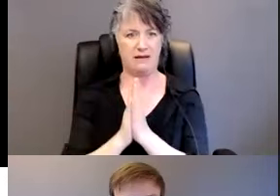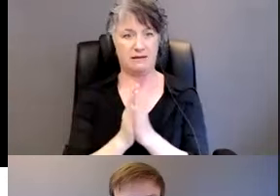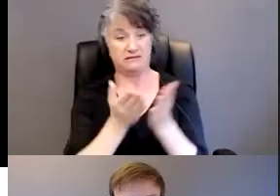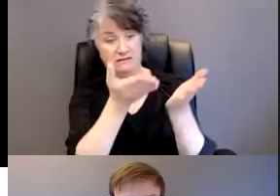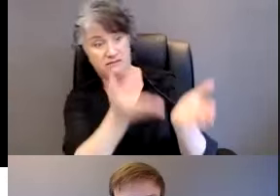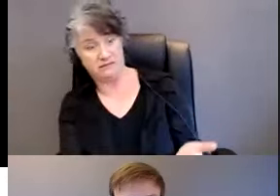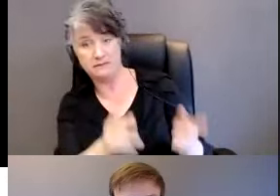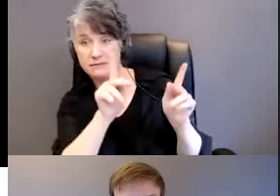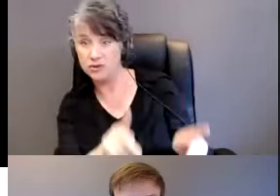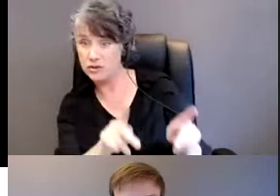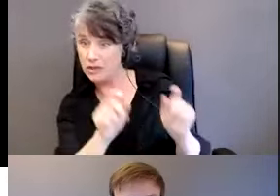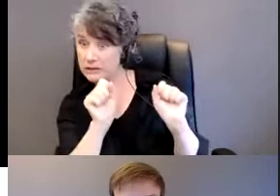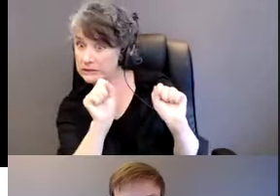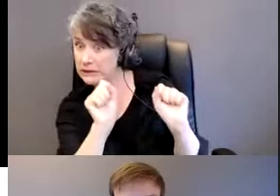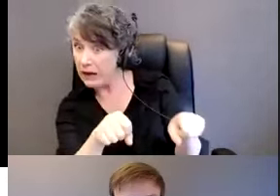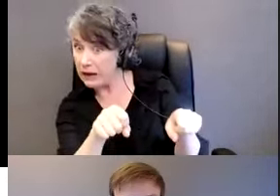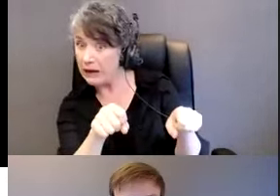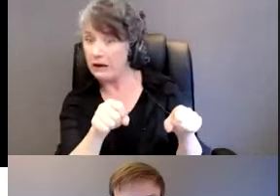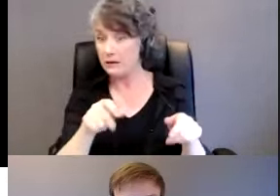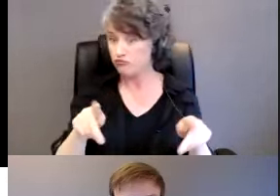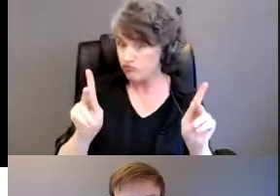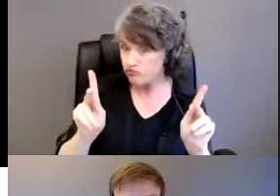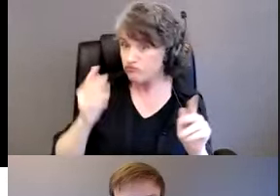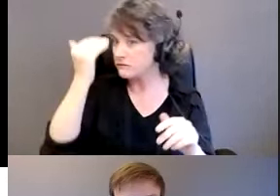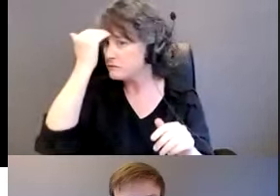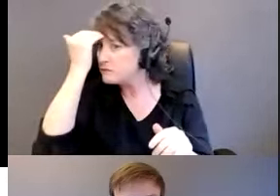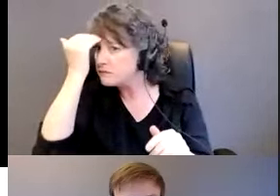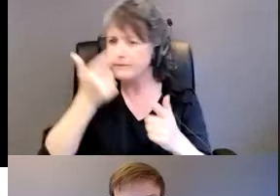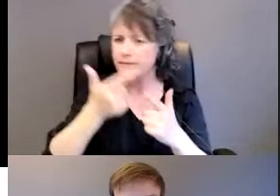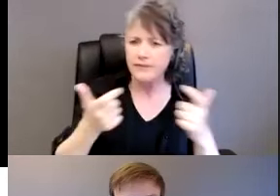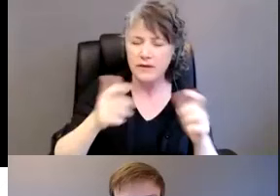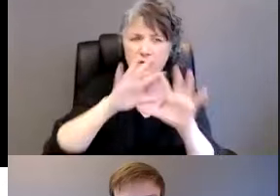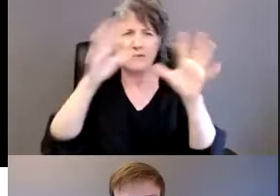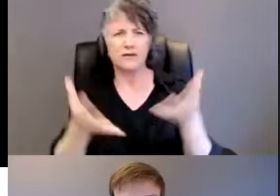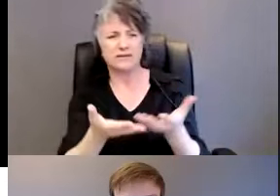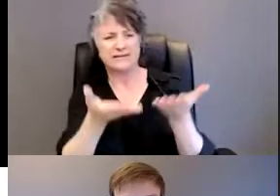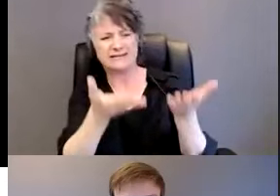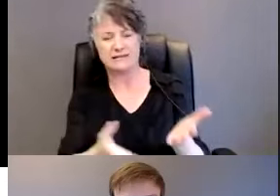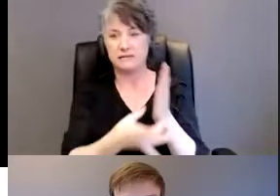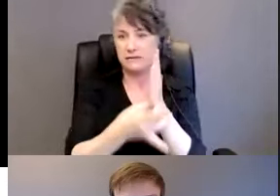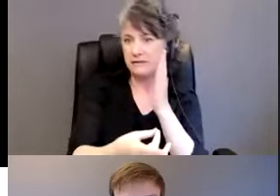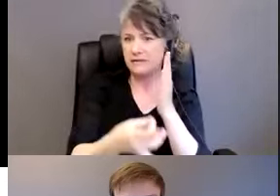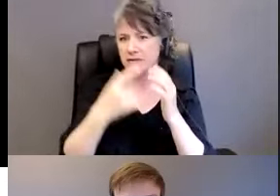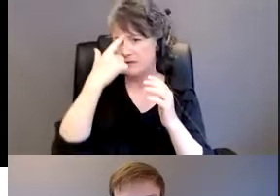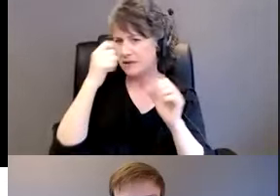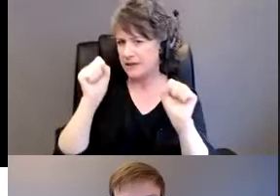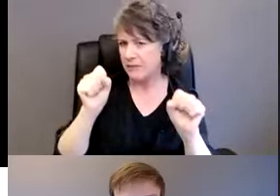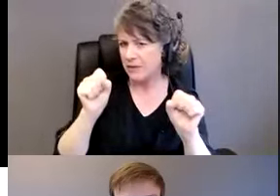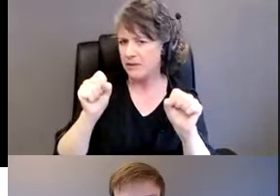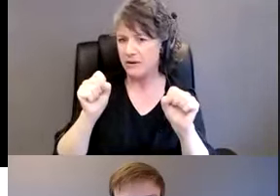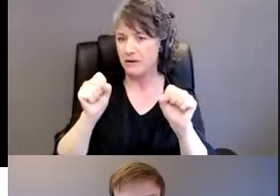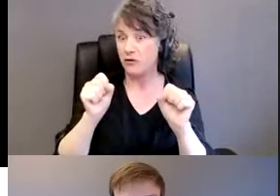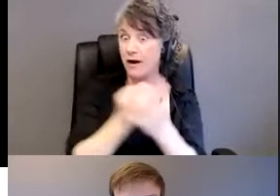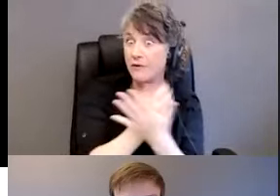person capable? And it's like, wanting that overarching, they're incapable or they're capable for everything.